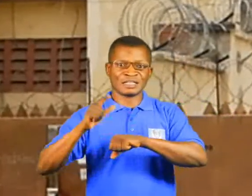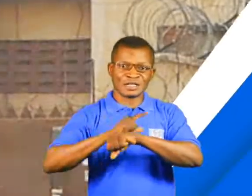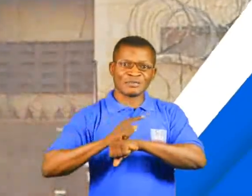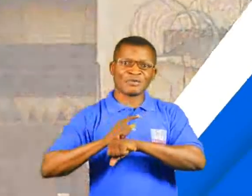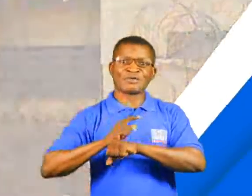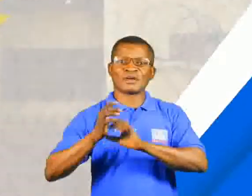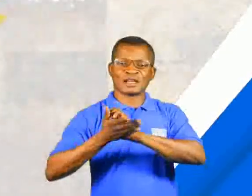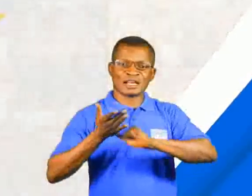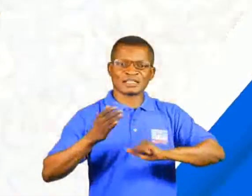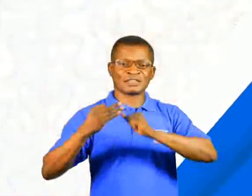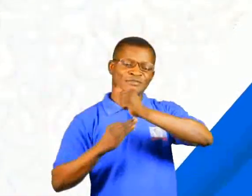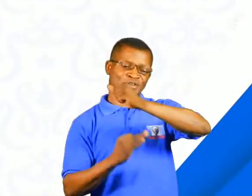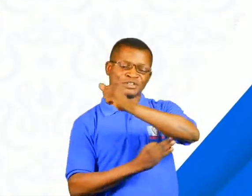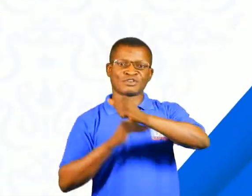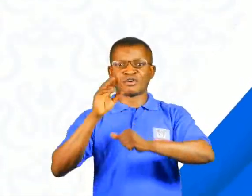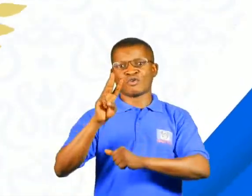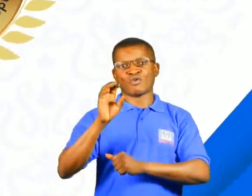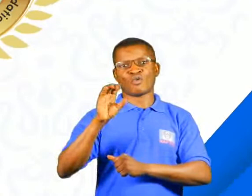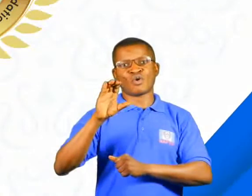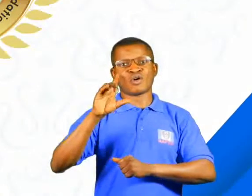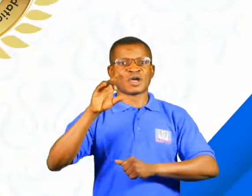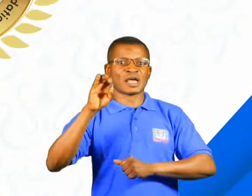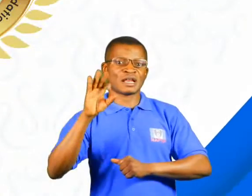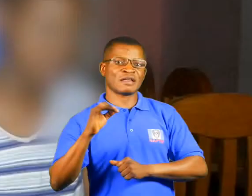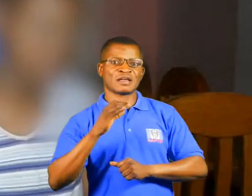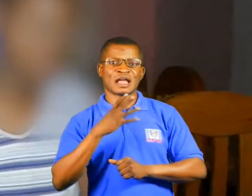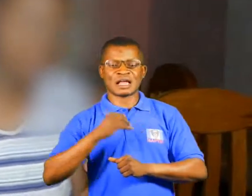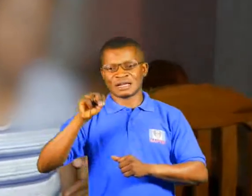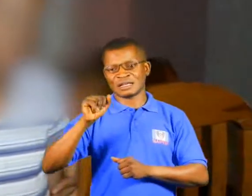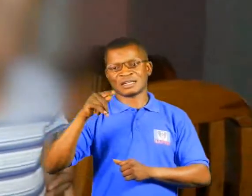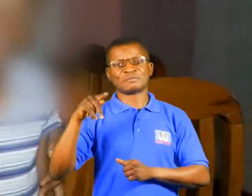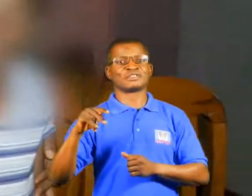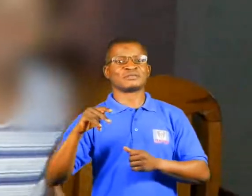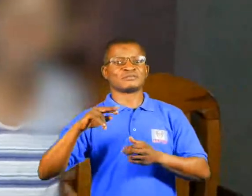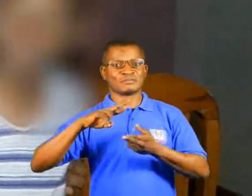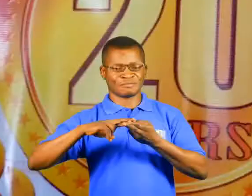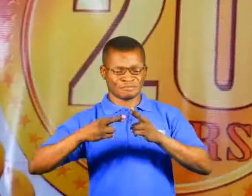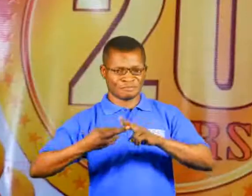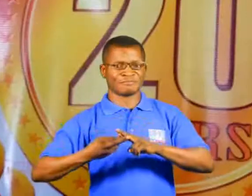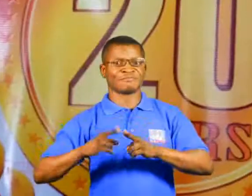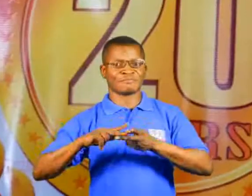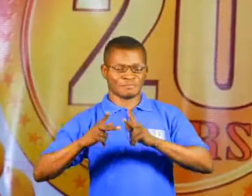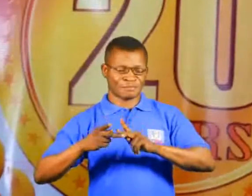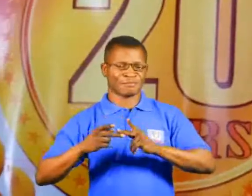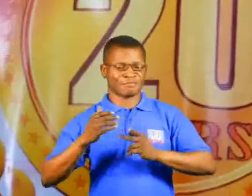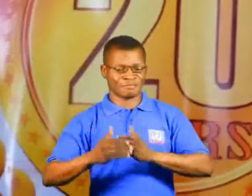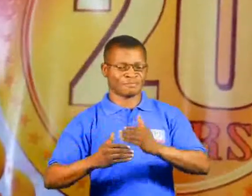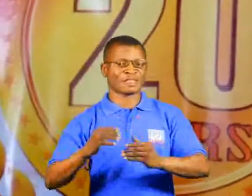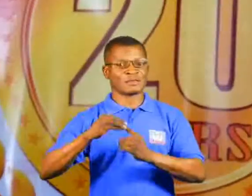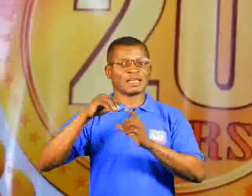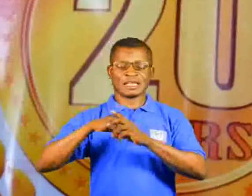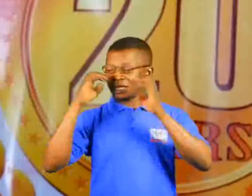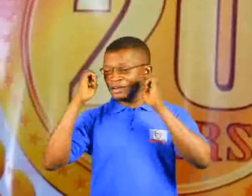Child Labor Eradication Foundation, WATCLEF and NAPTIP are partners in progress. So WATCLEF partners